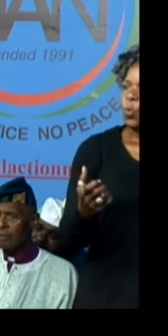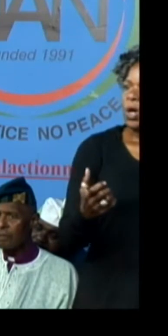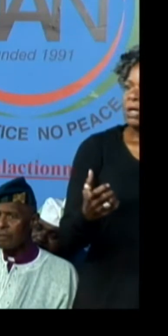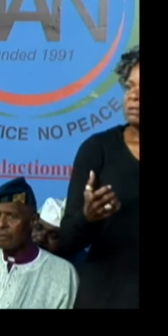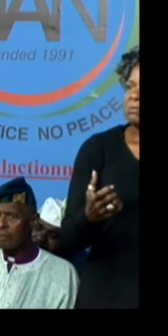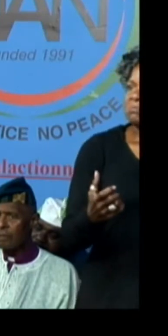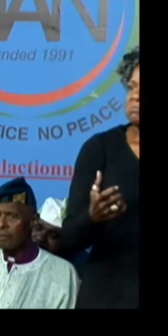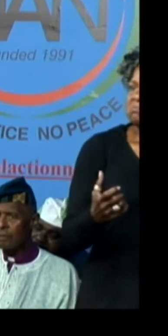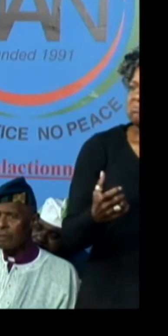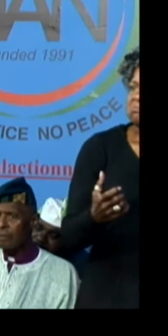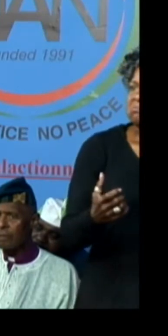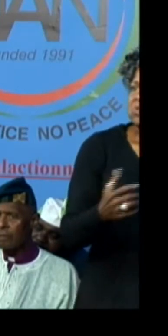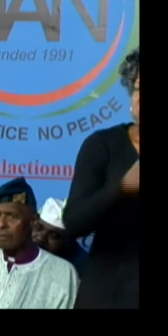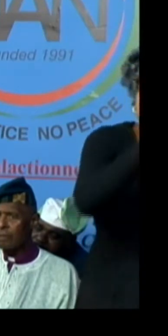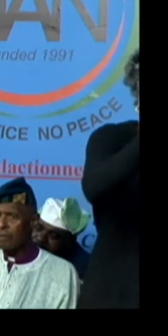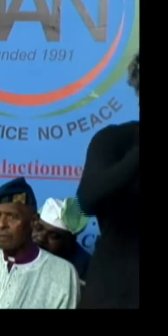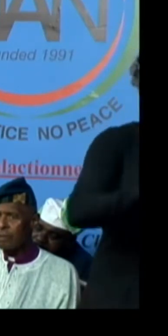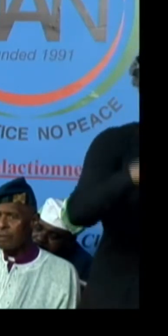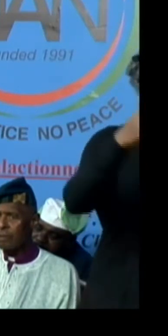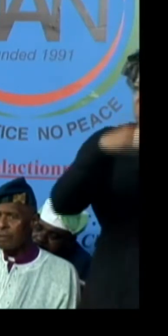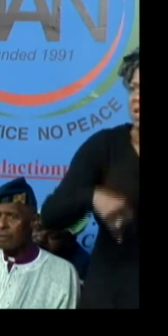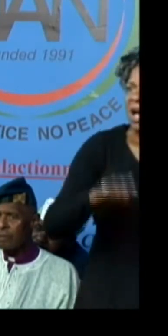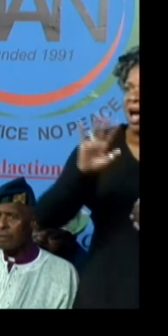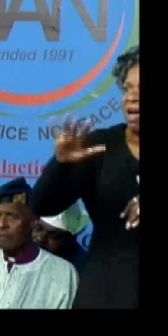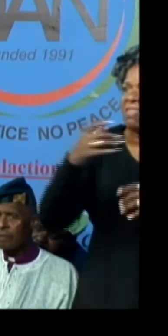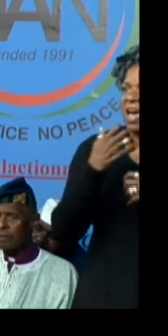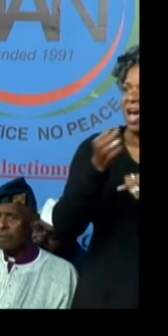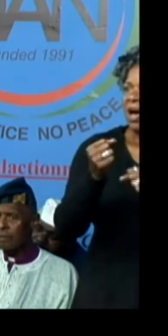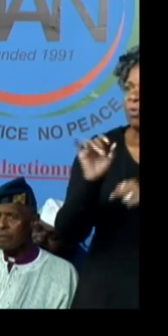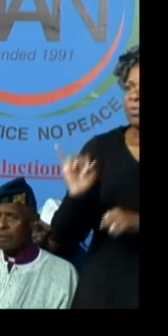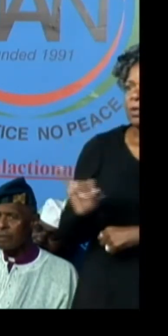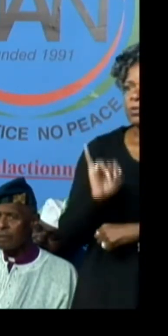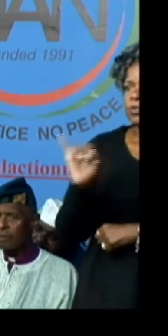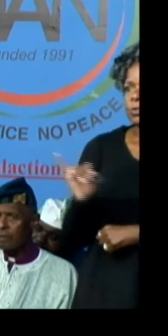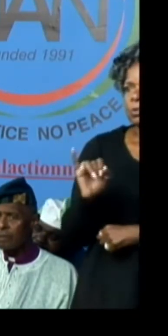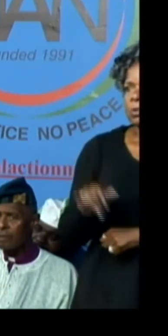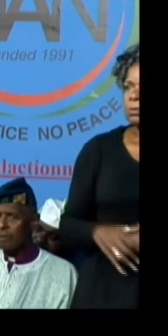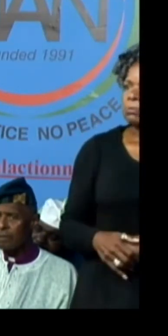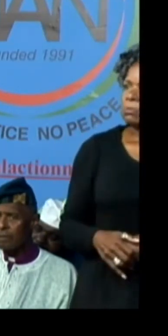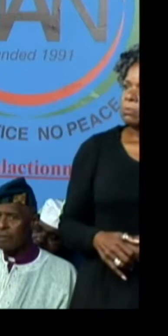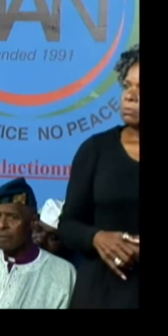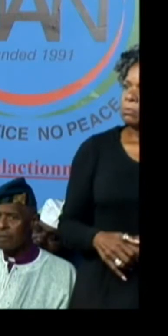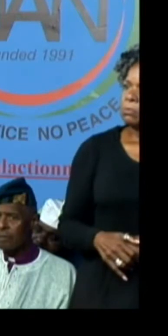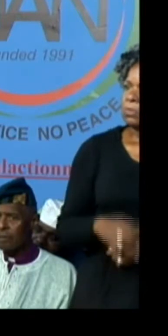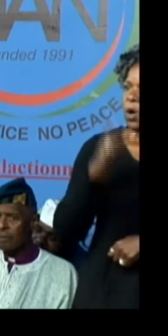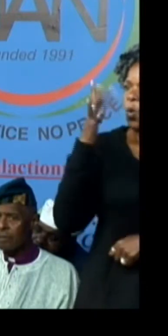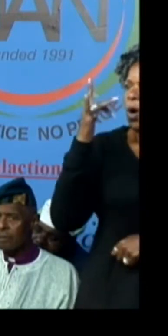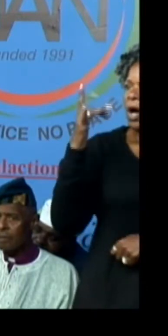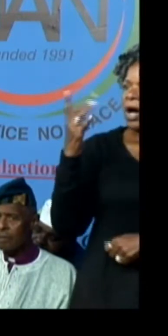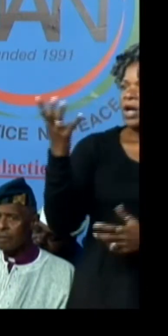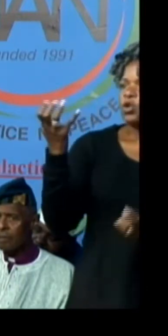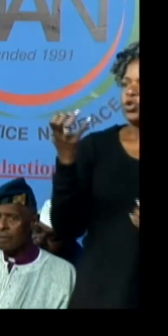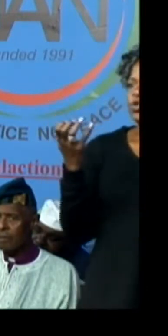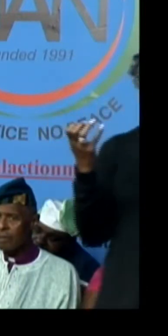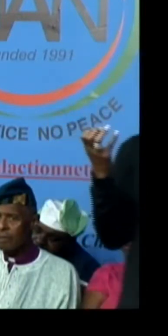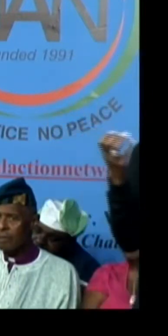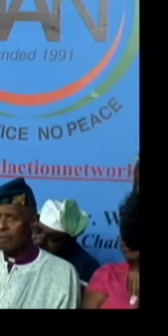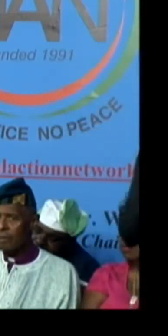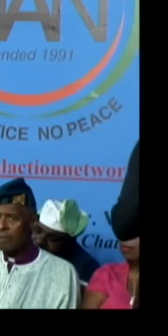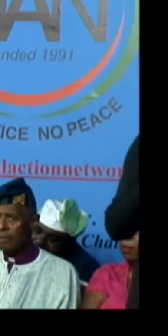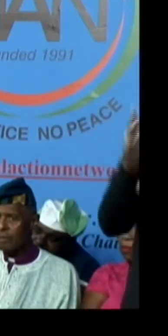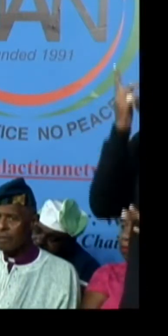their ability to continue to be serviced in terms of whatever condition they